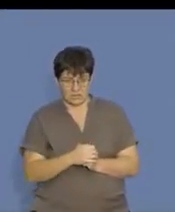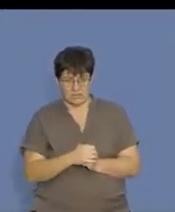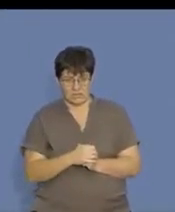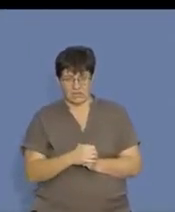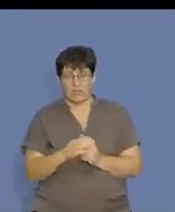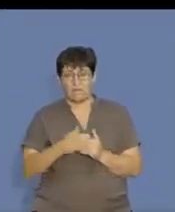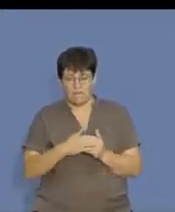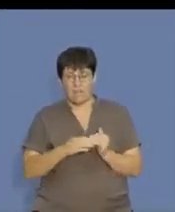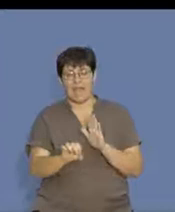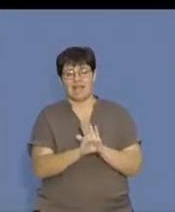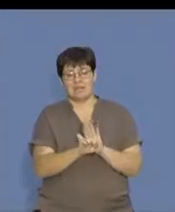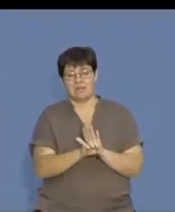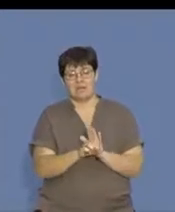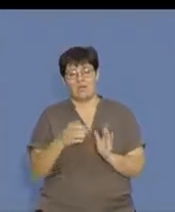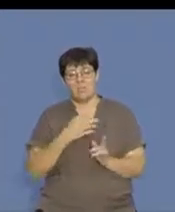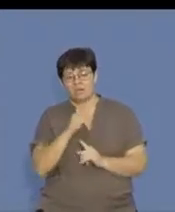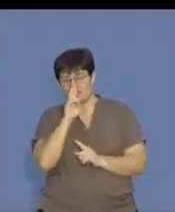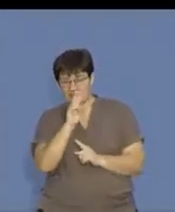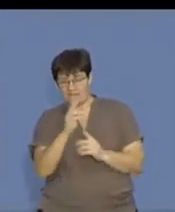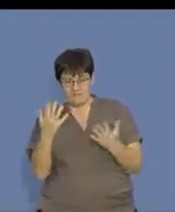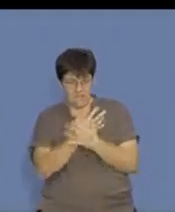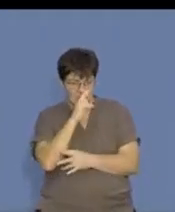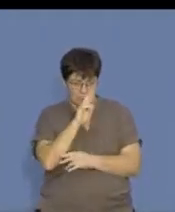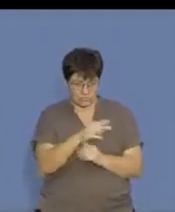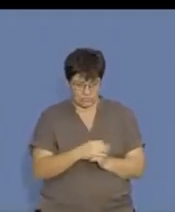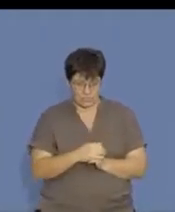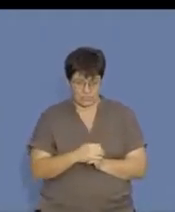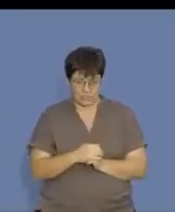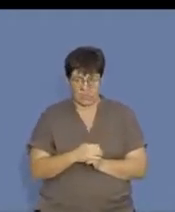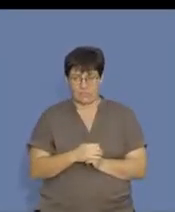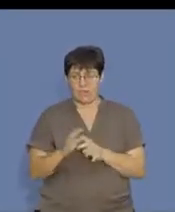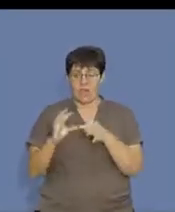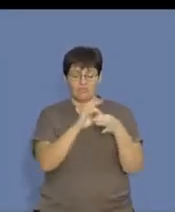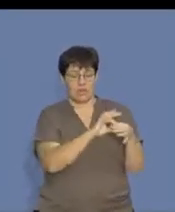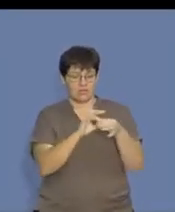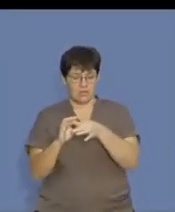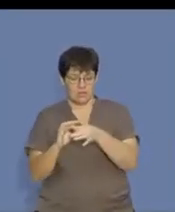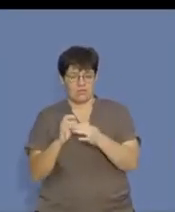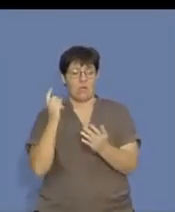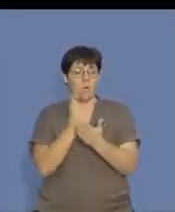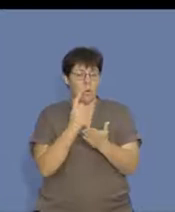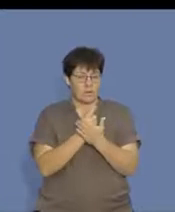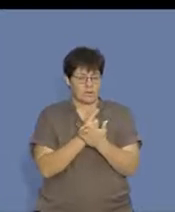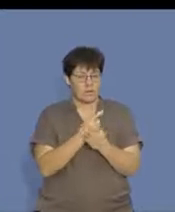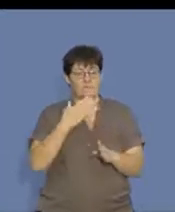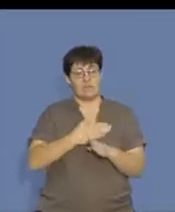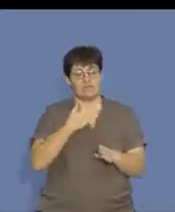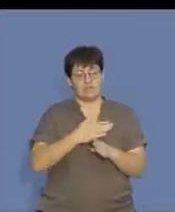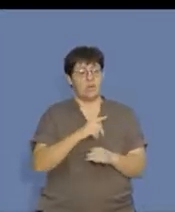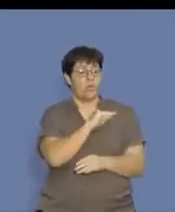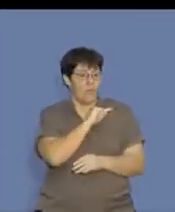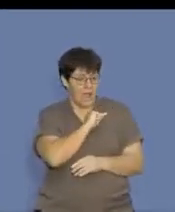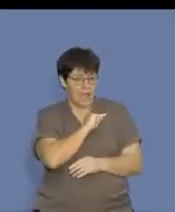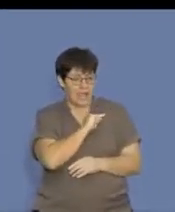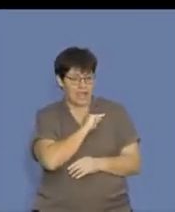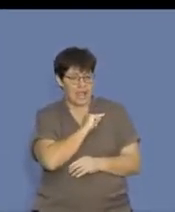to give you one more example that I want us to please quickly look at. A relation can only be a function